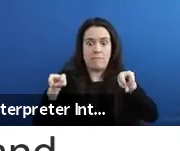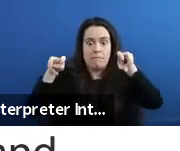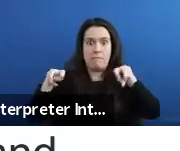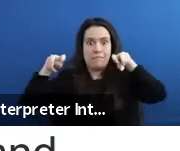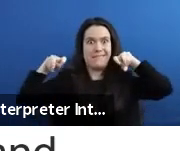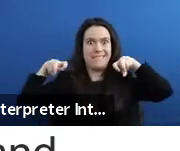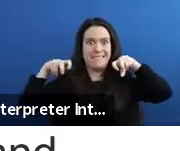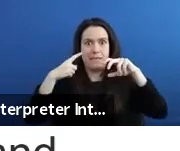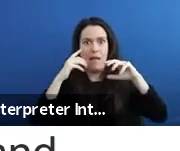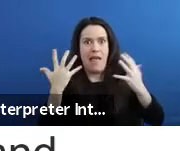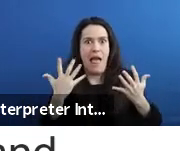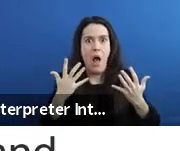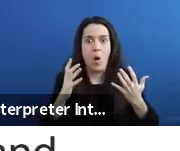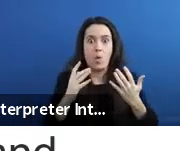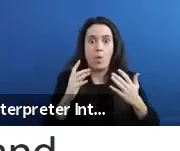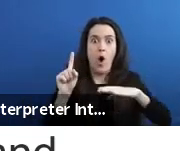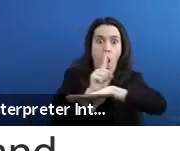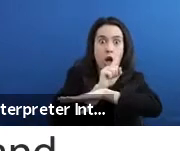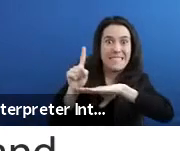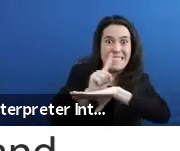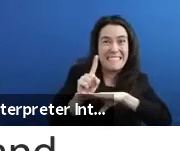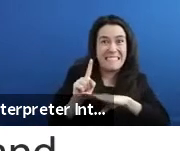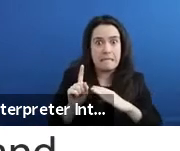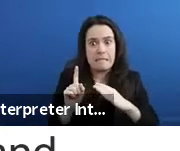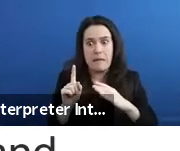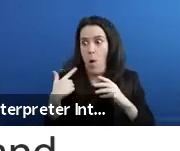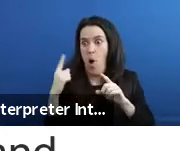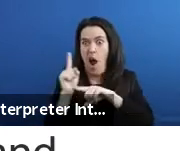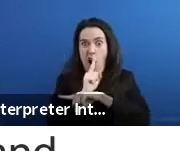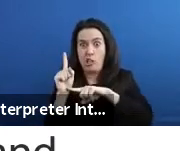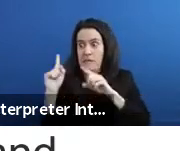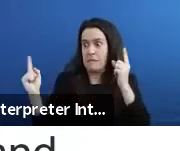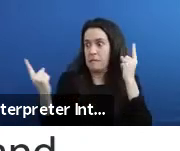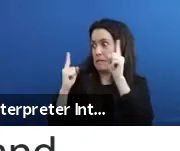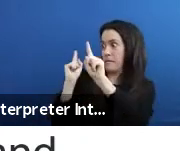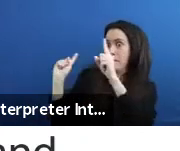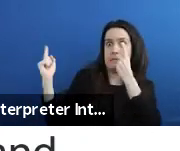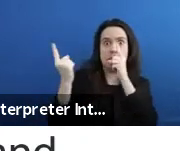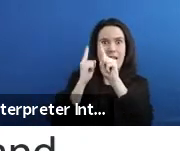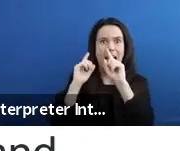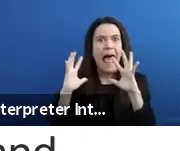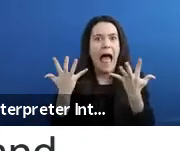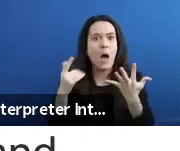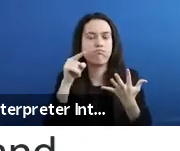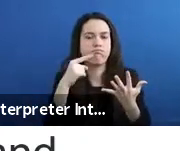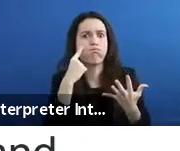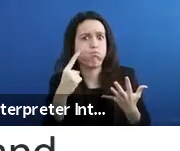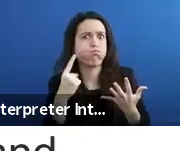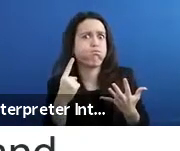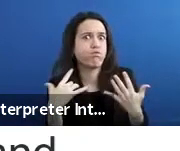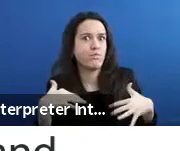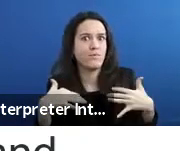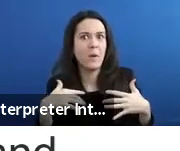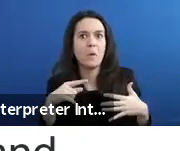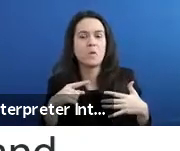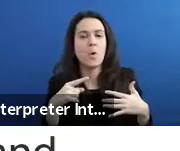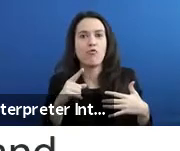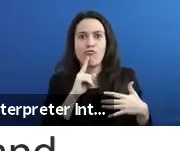and the artist, and between the artists themselves. So we've seen a plethora of very interesting,